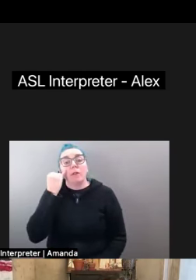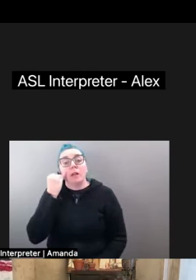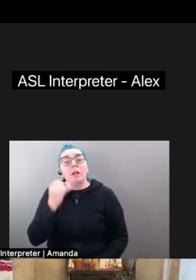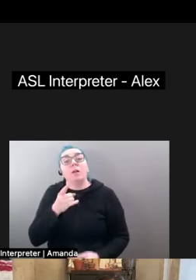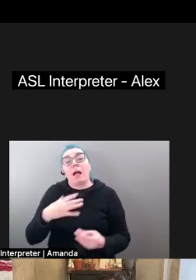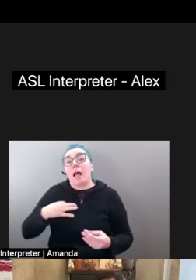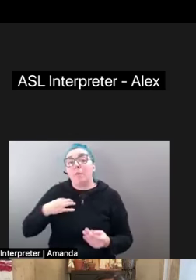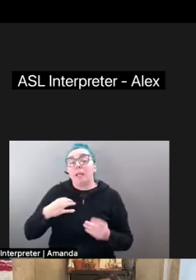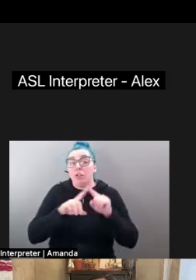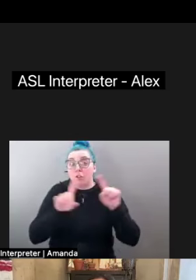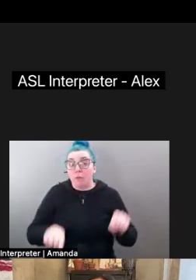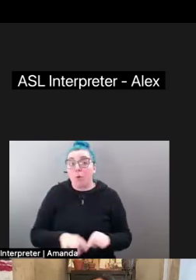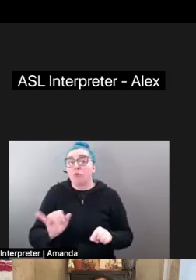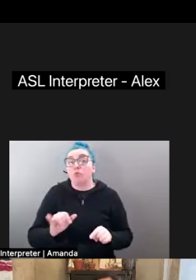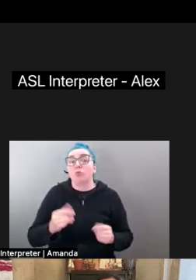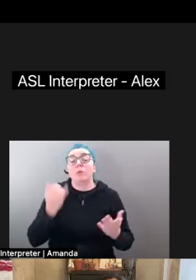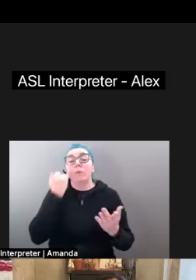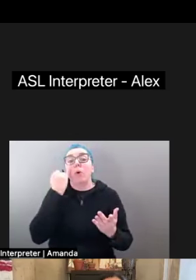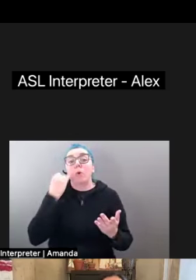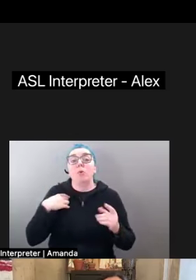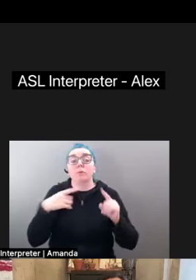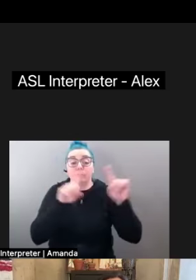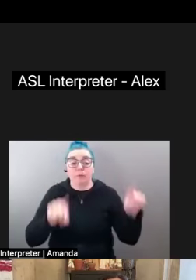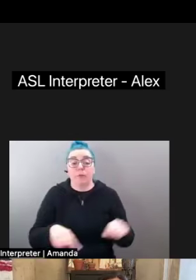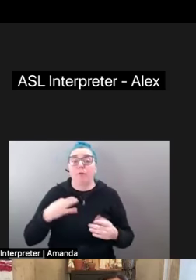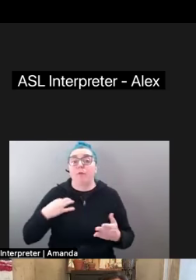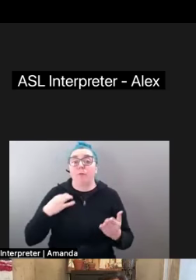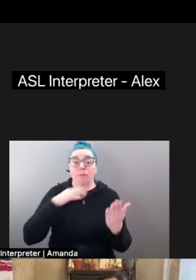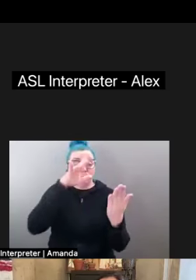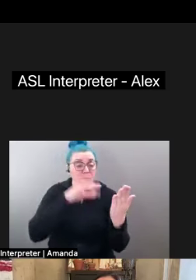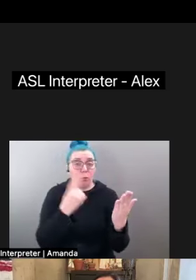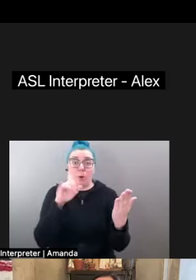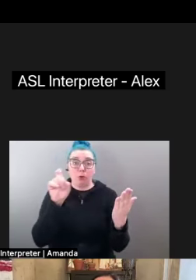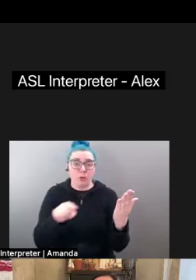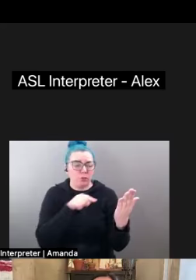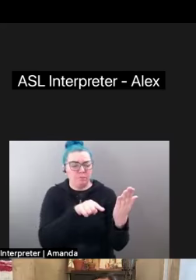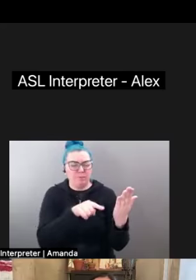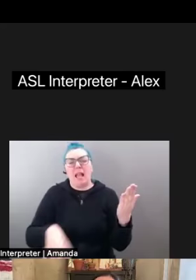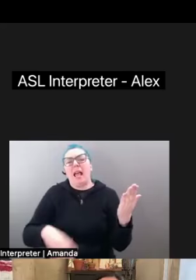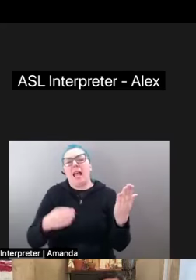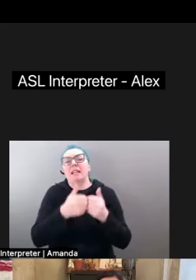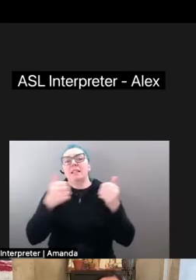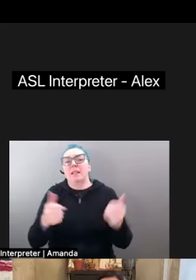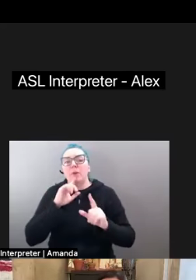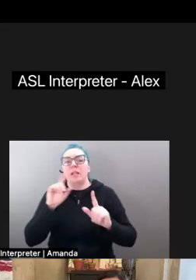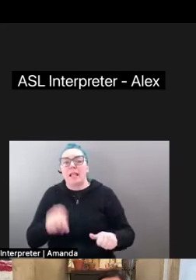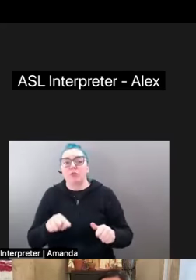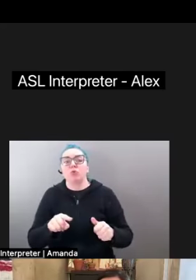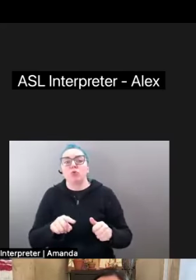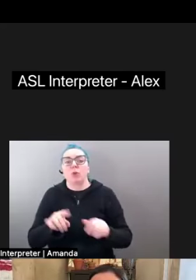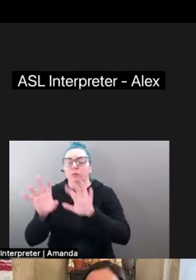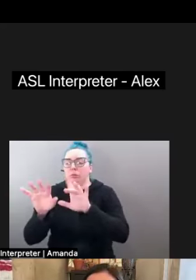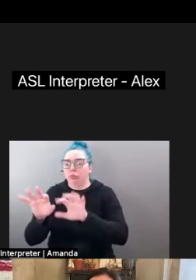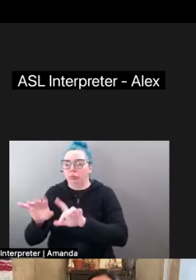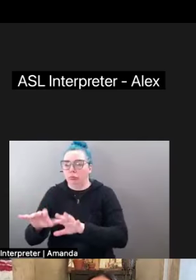not be passing that along to the jury. Same with the budget. All of your budget notes have to be in the budget. We will not accept a separate document outlining your budget